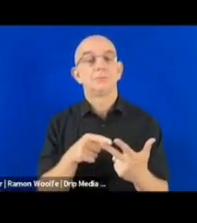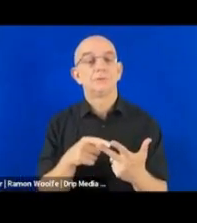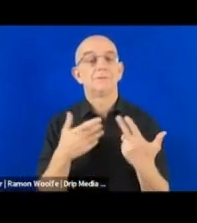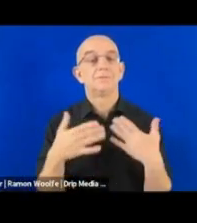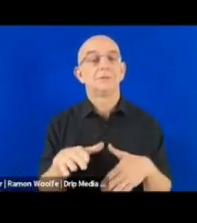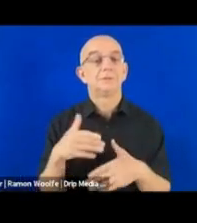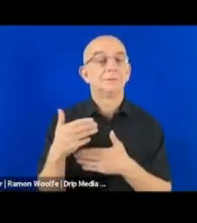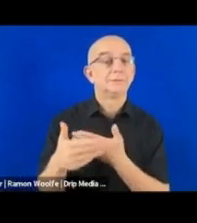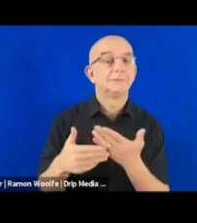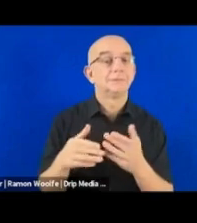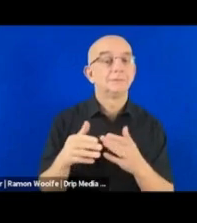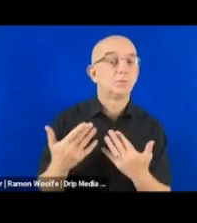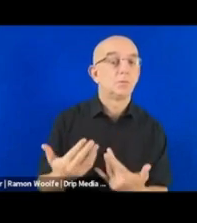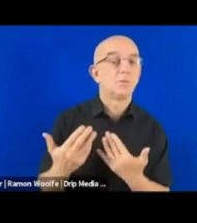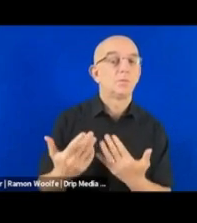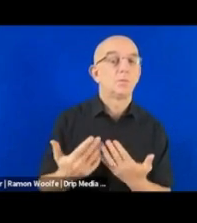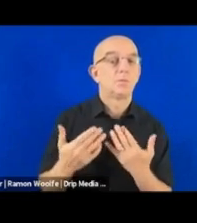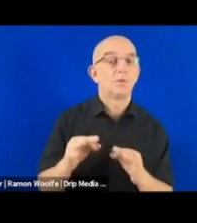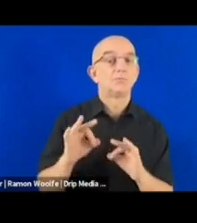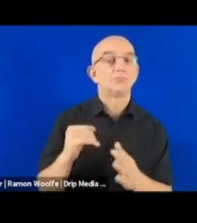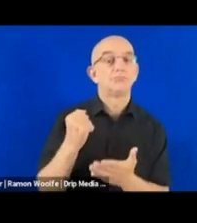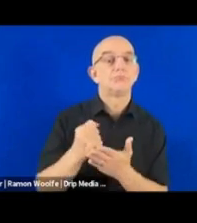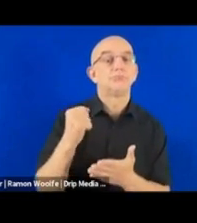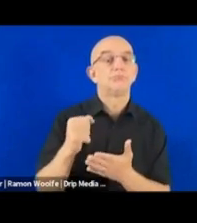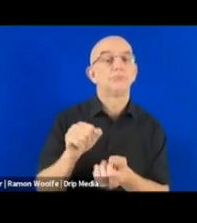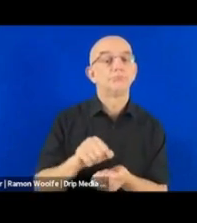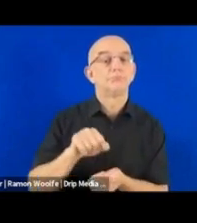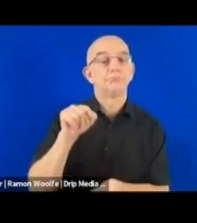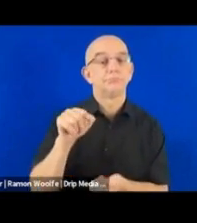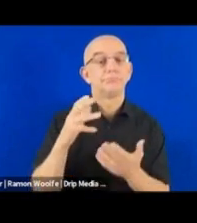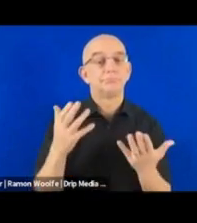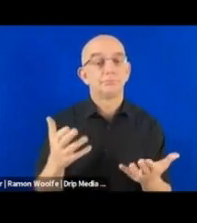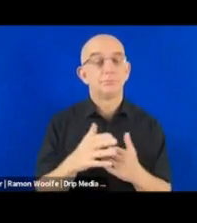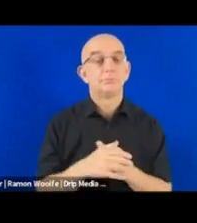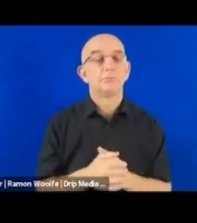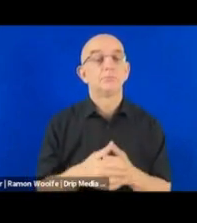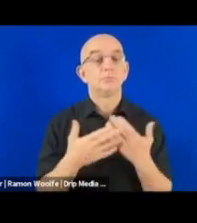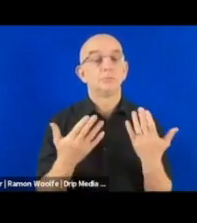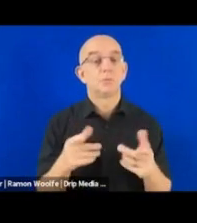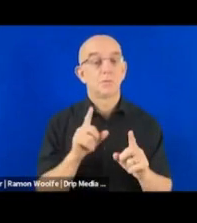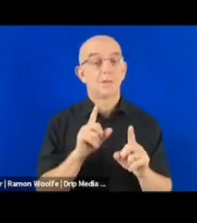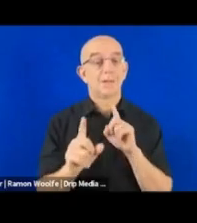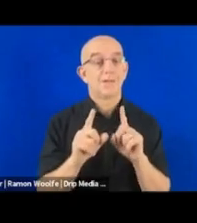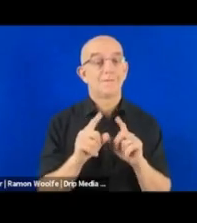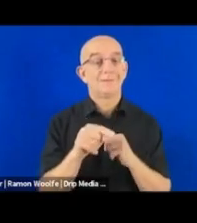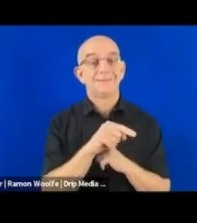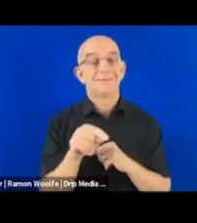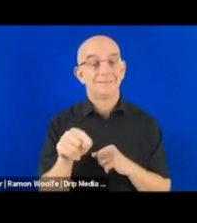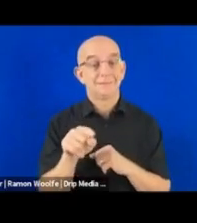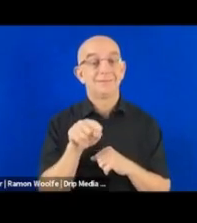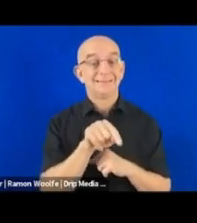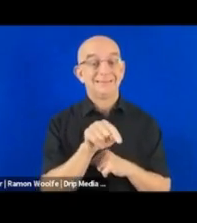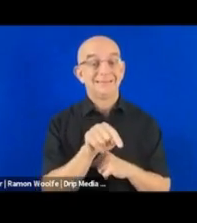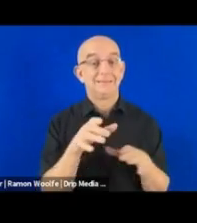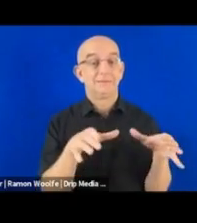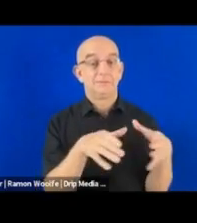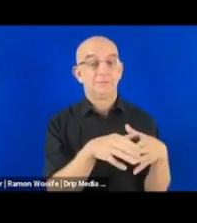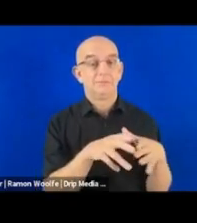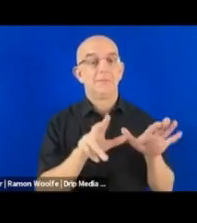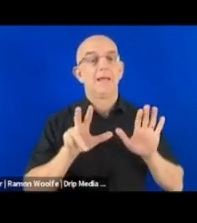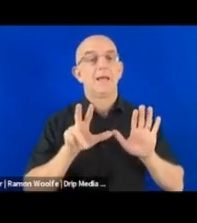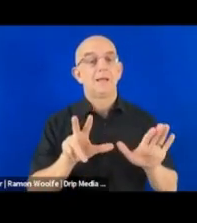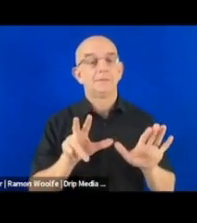to deliver the Transform package effectively. We can be able to